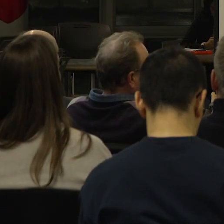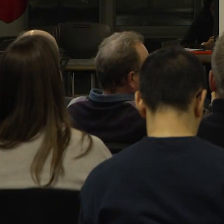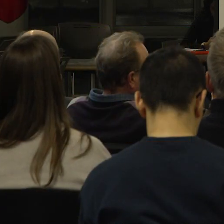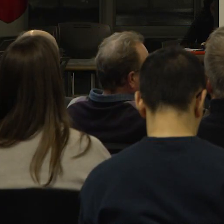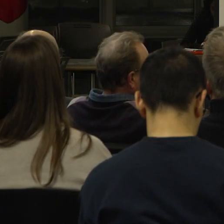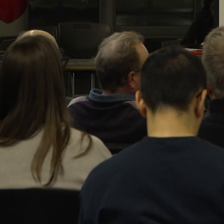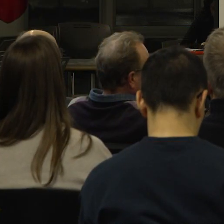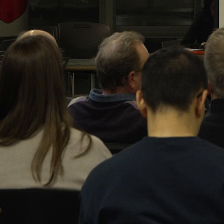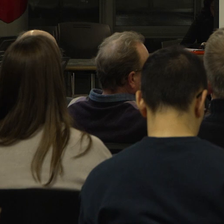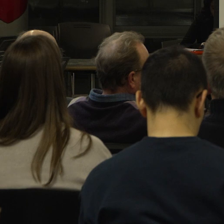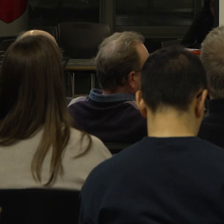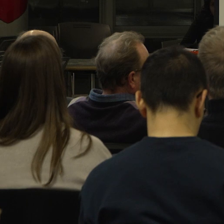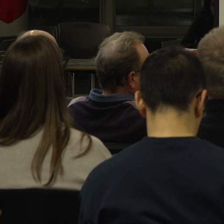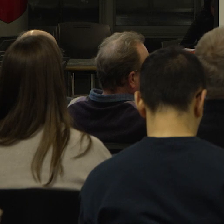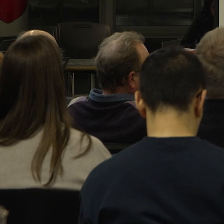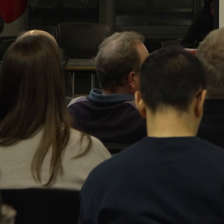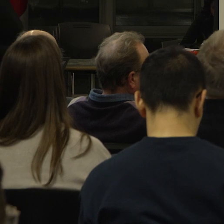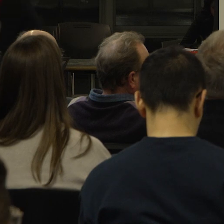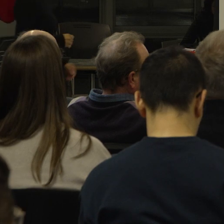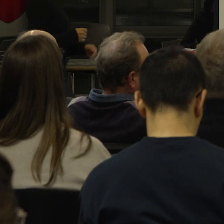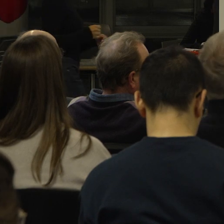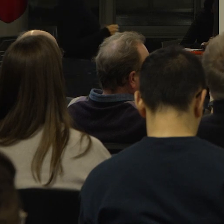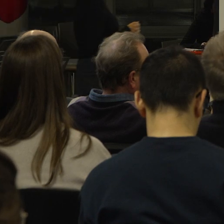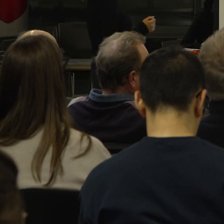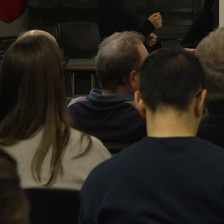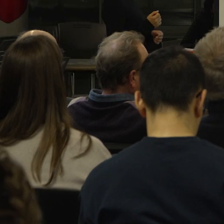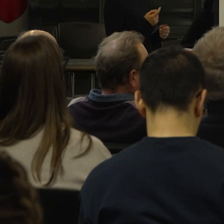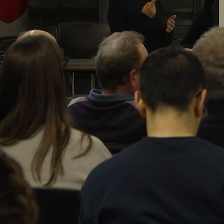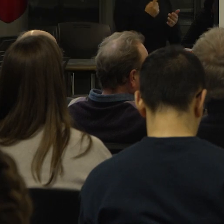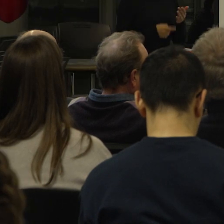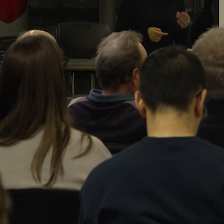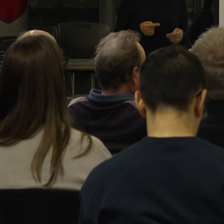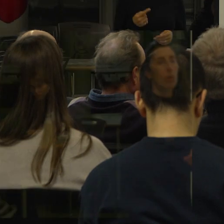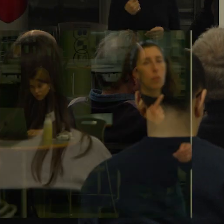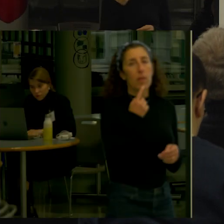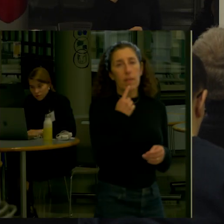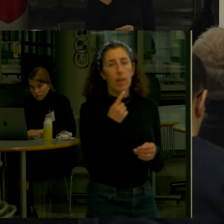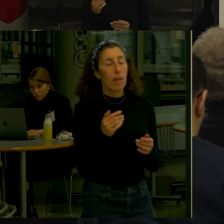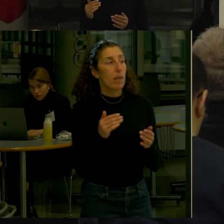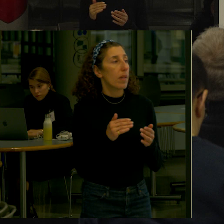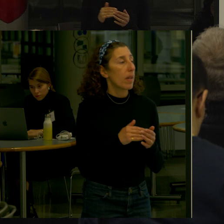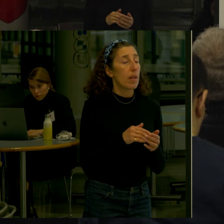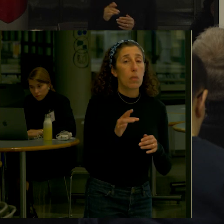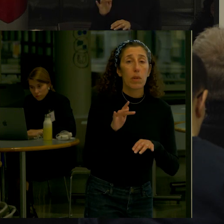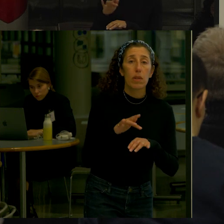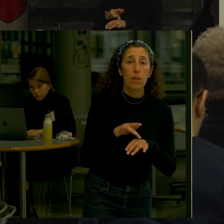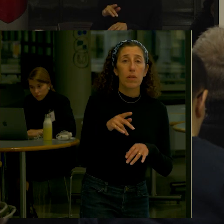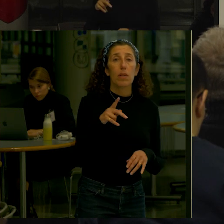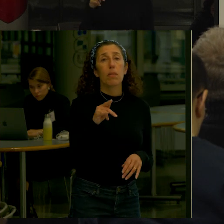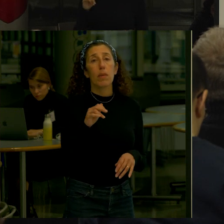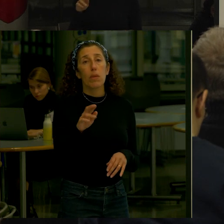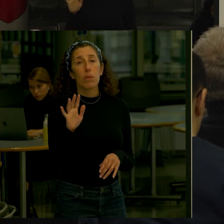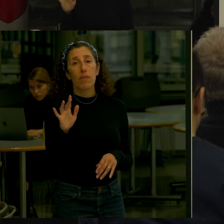yes it was the question I guess oh if the question was are we touching Pier 25 no no we're only going